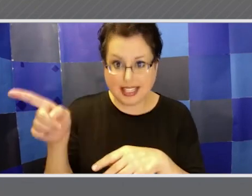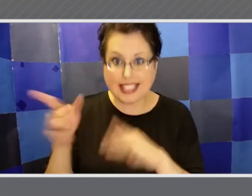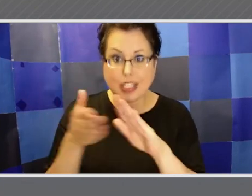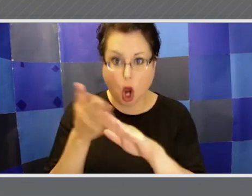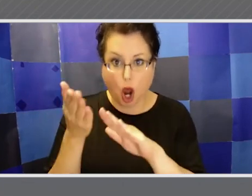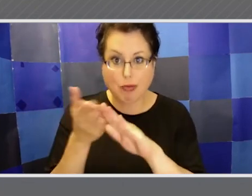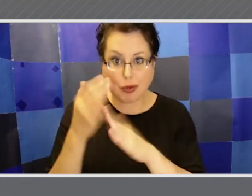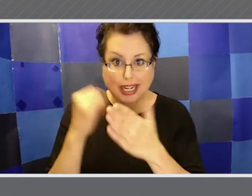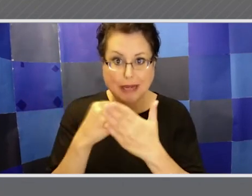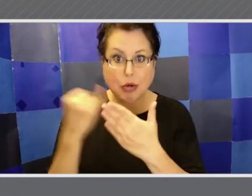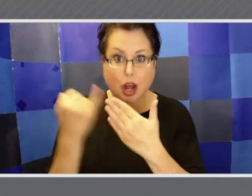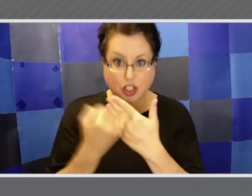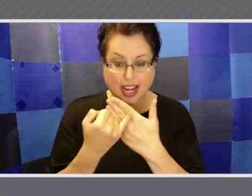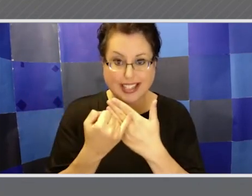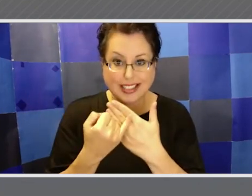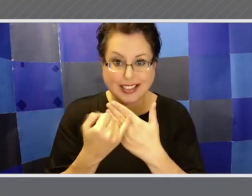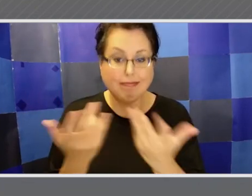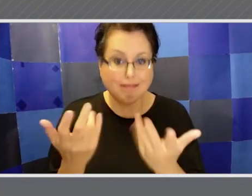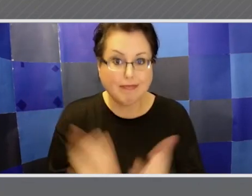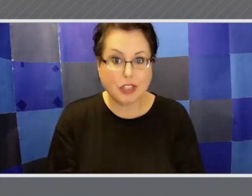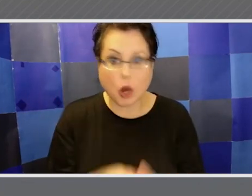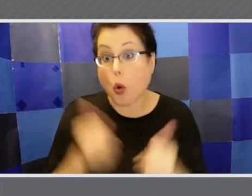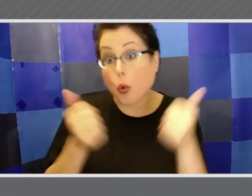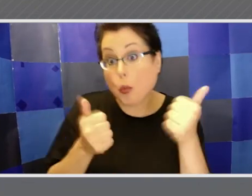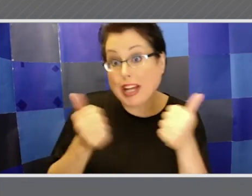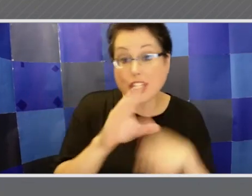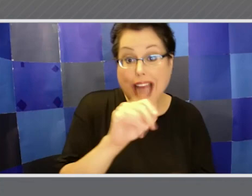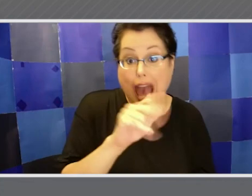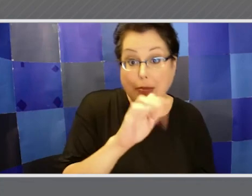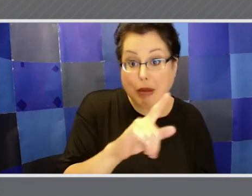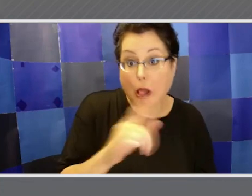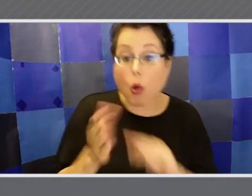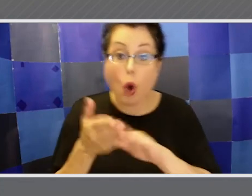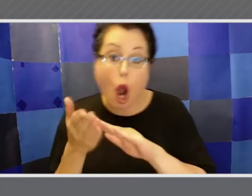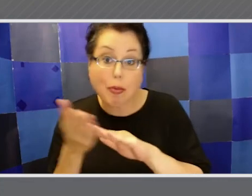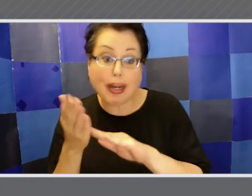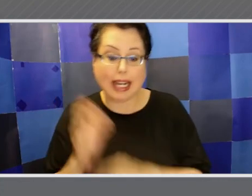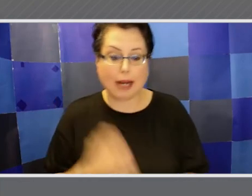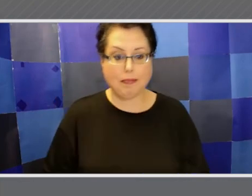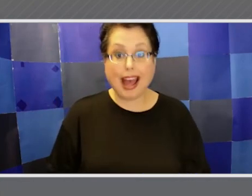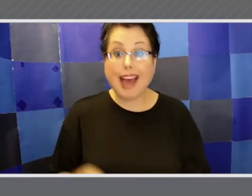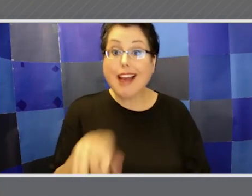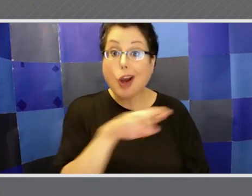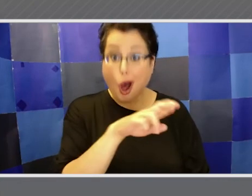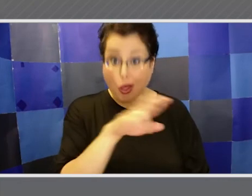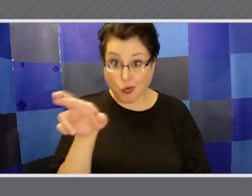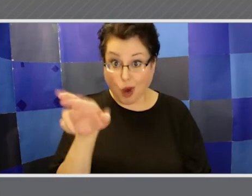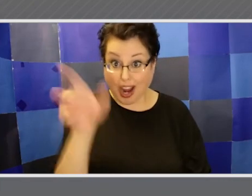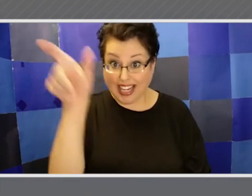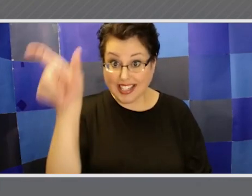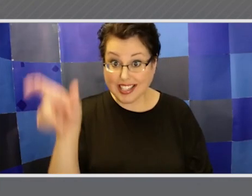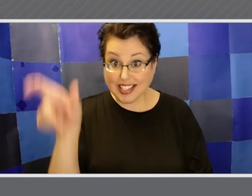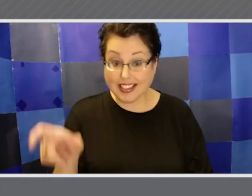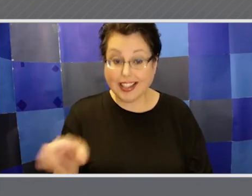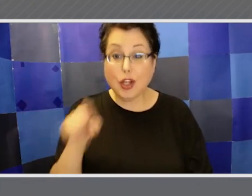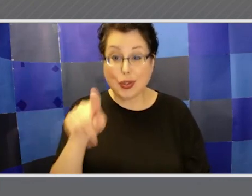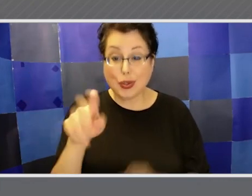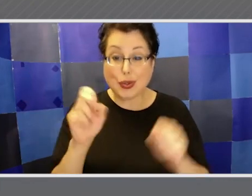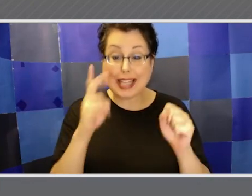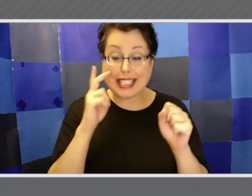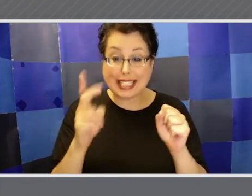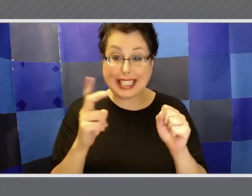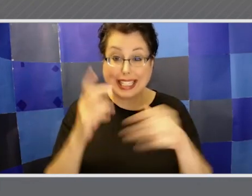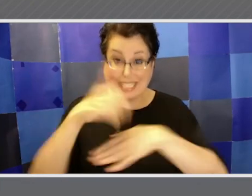or is this a capital project? And then on the right-hand side of the page, you'll see the key dates. We're